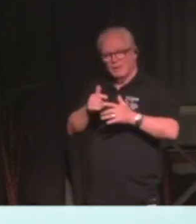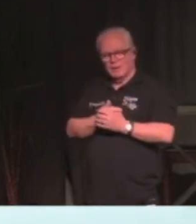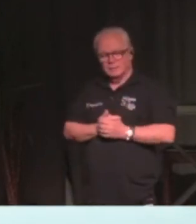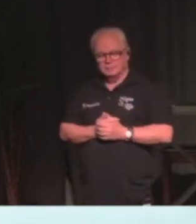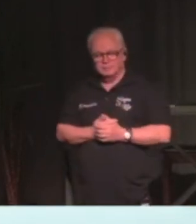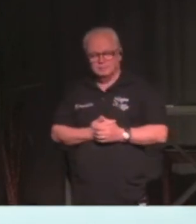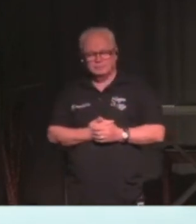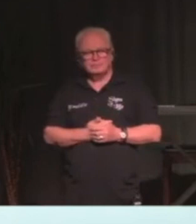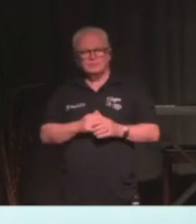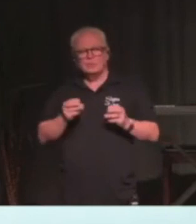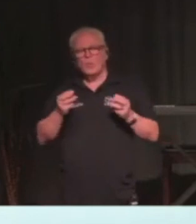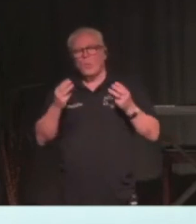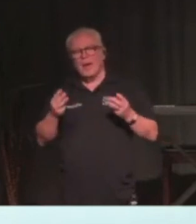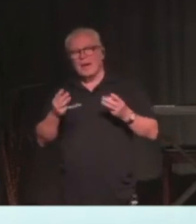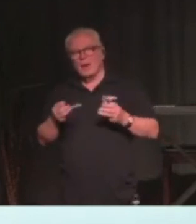Wow.